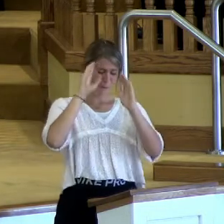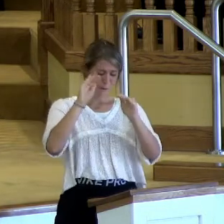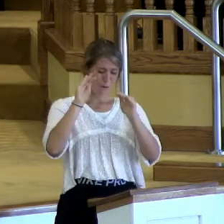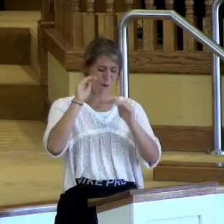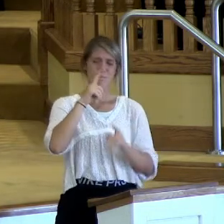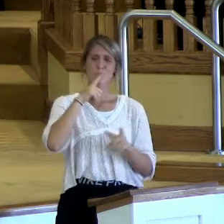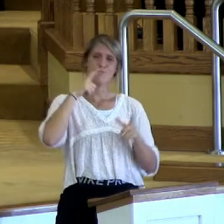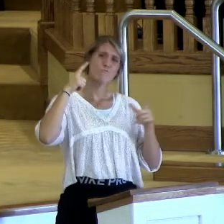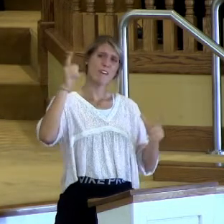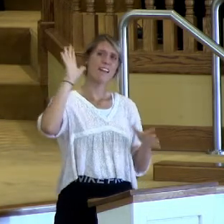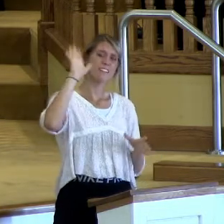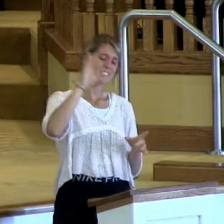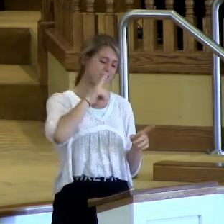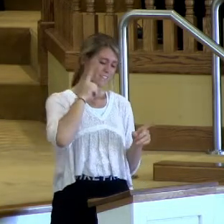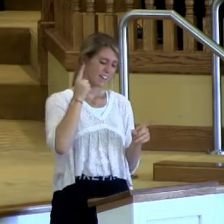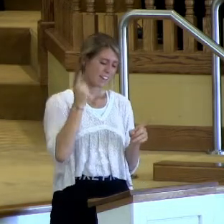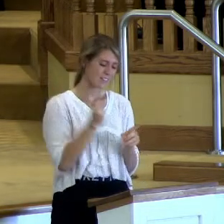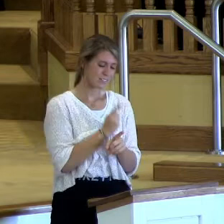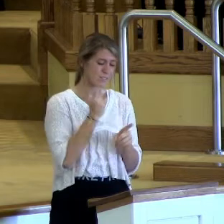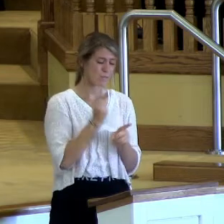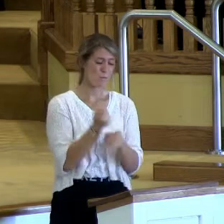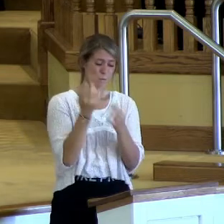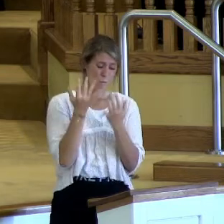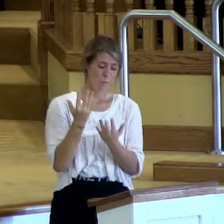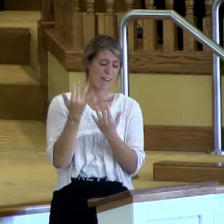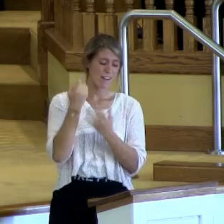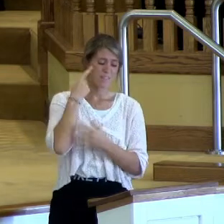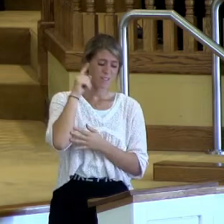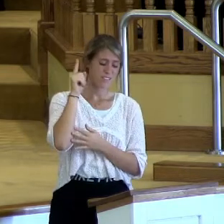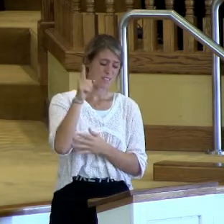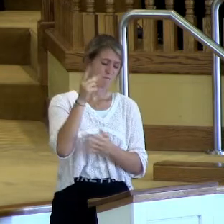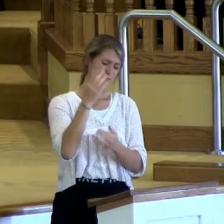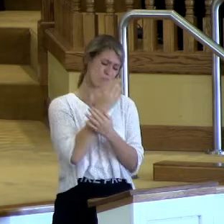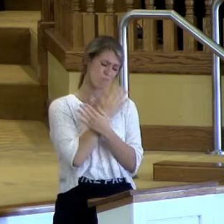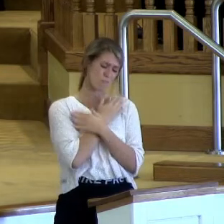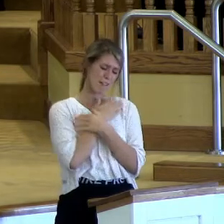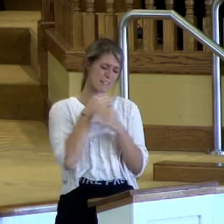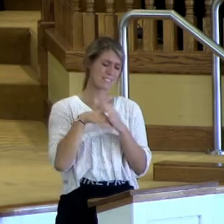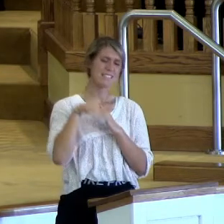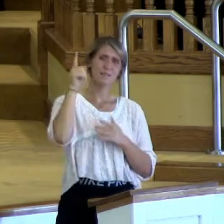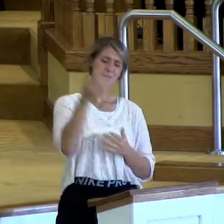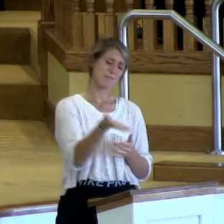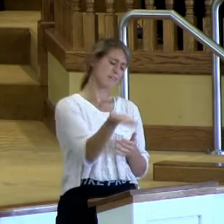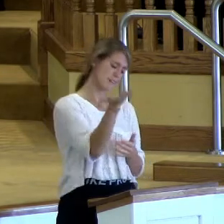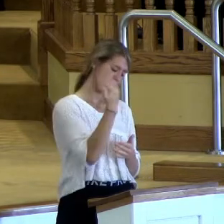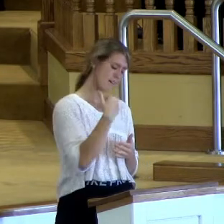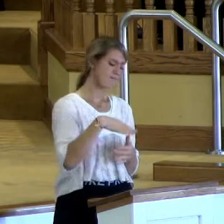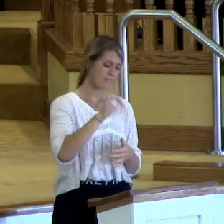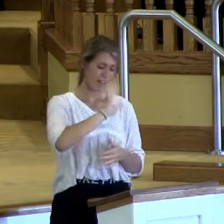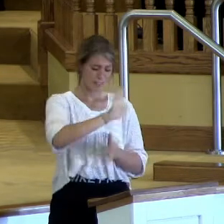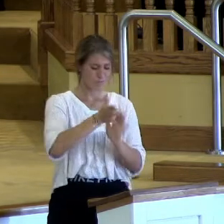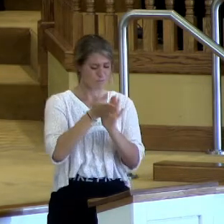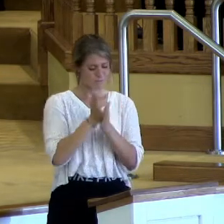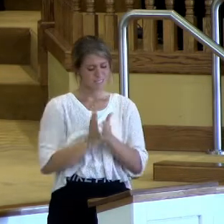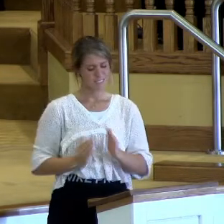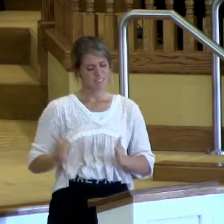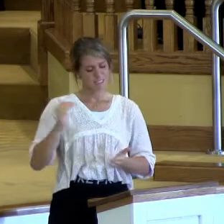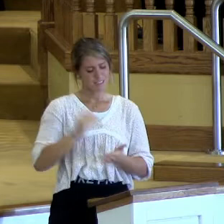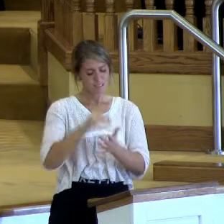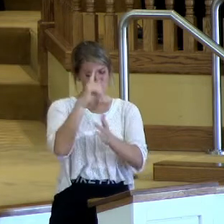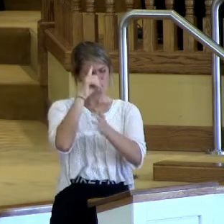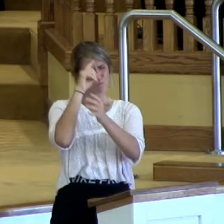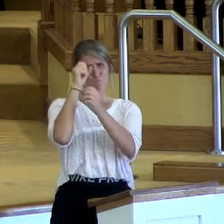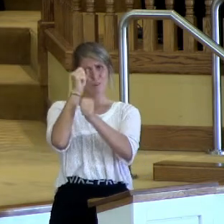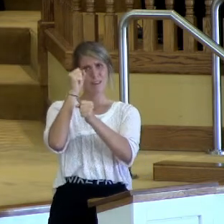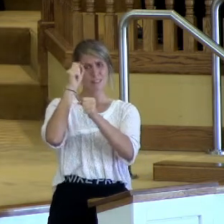in him, great is his faithfulness. Wait on him, rest in him, come find your peace again.